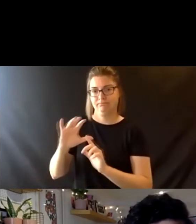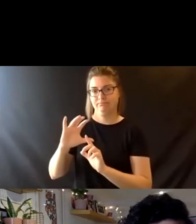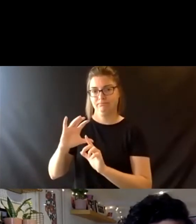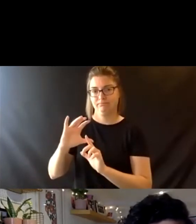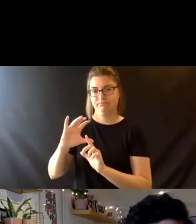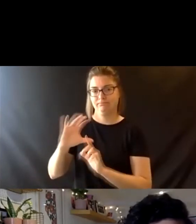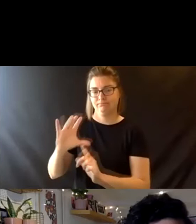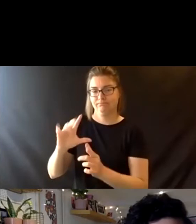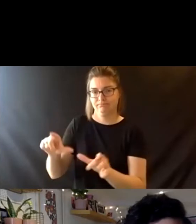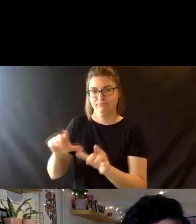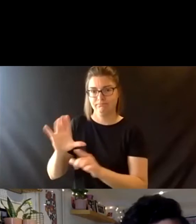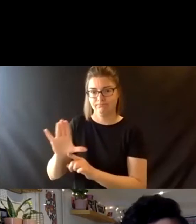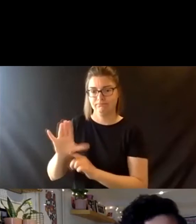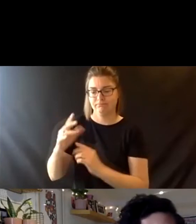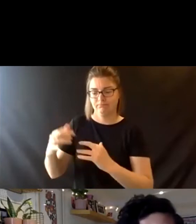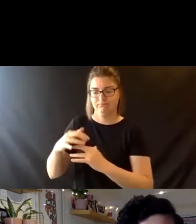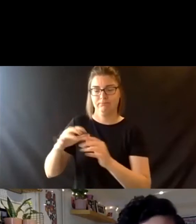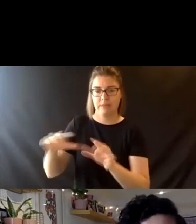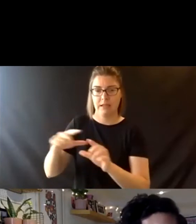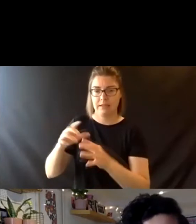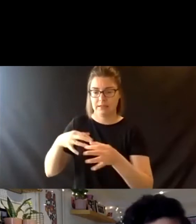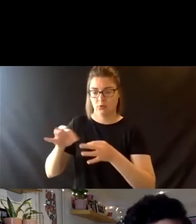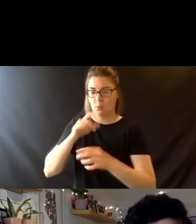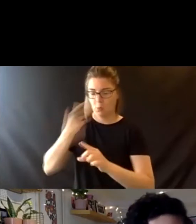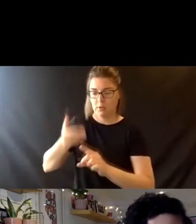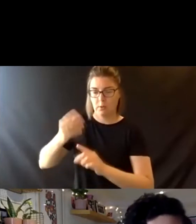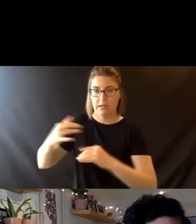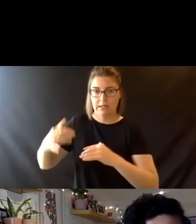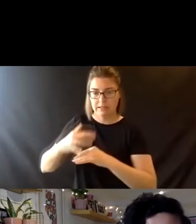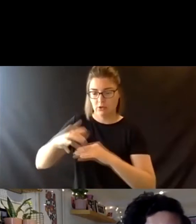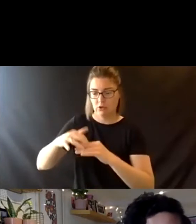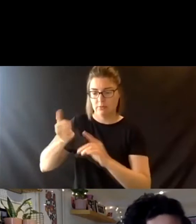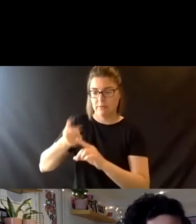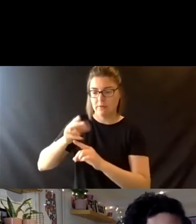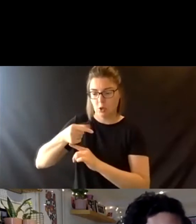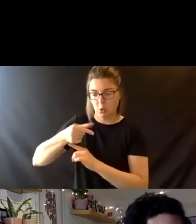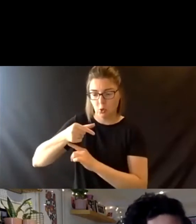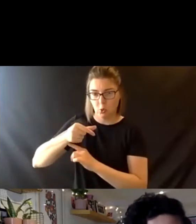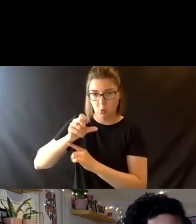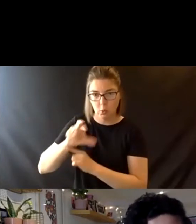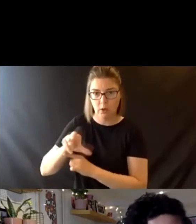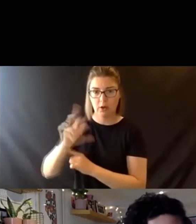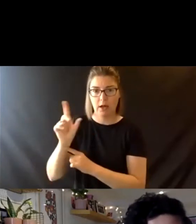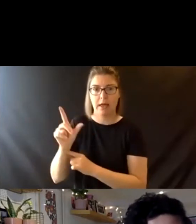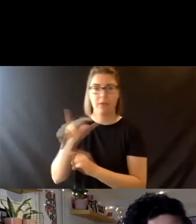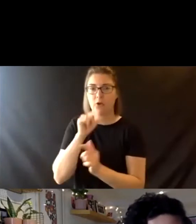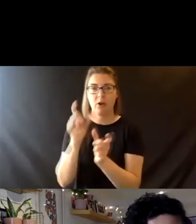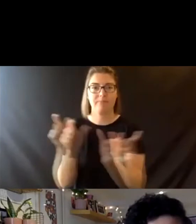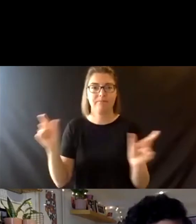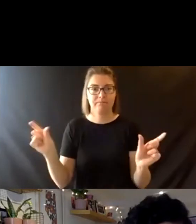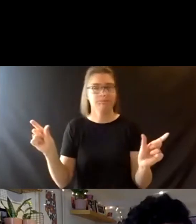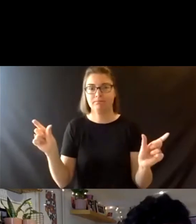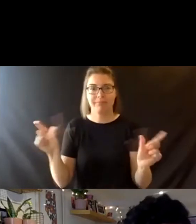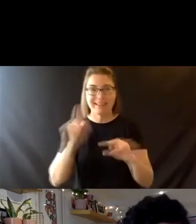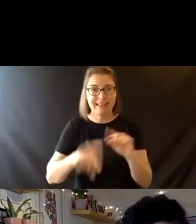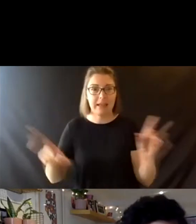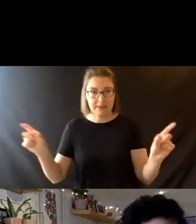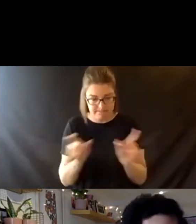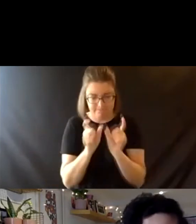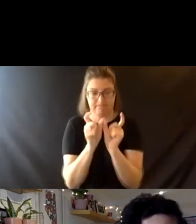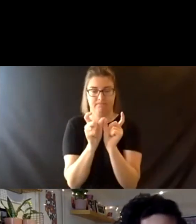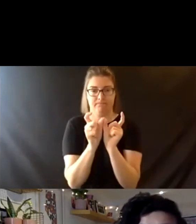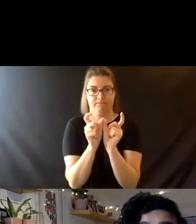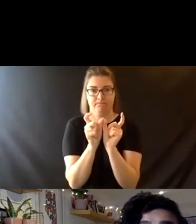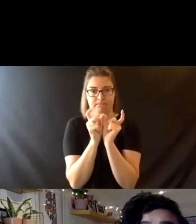all of these words that describe somebody who is Indigenous and queer. And they always describe them together. They're never separated. And